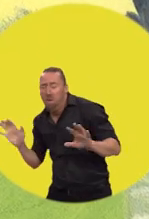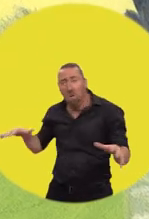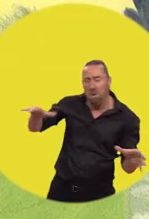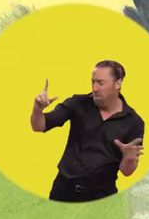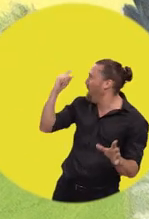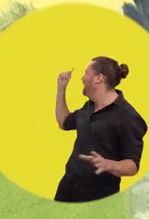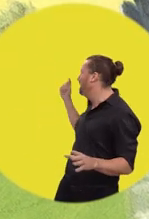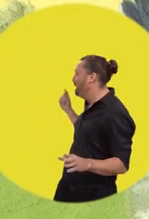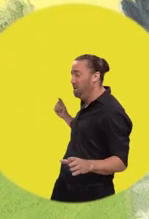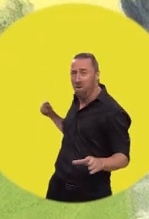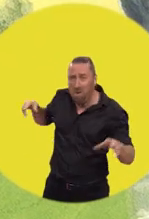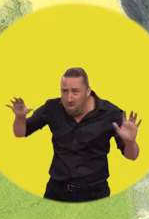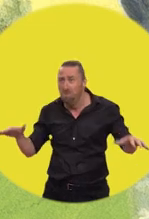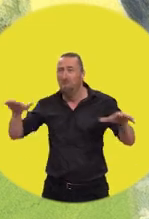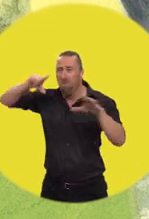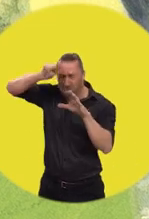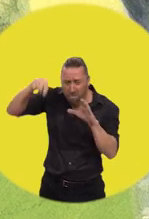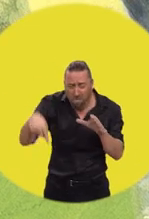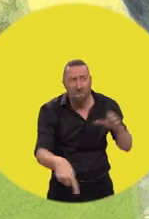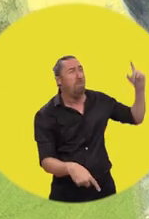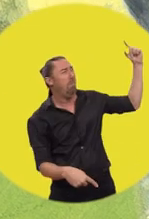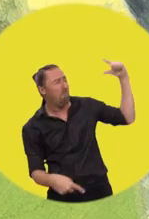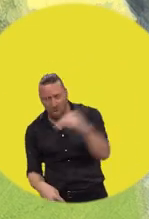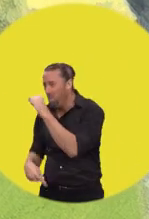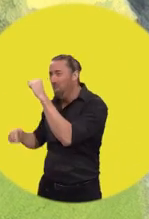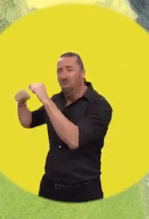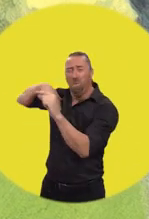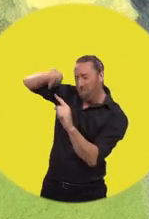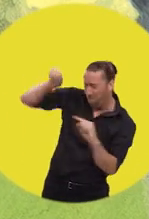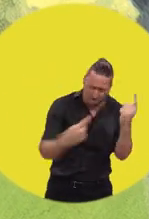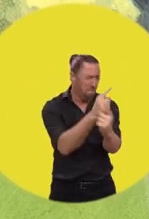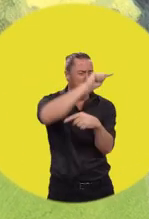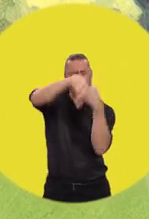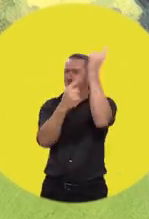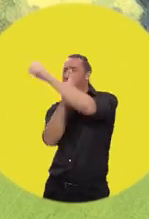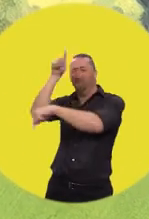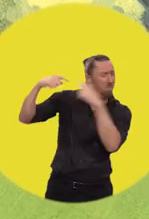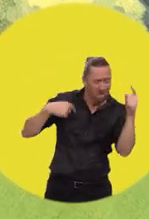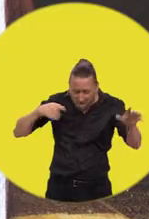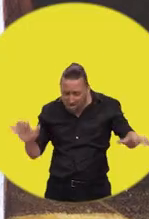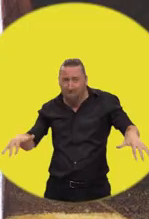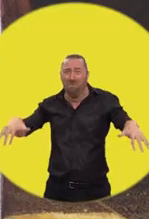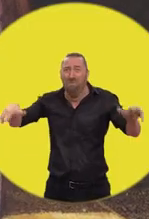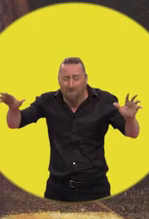she spiraled, he swooped, she ducked, he dived, she dodged and tumbled